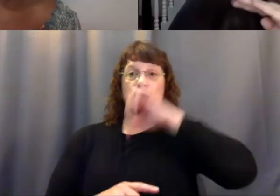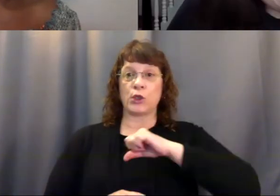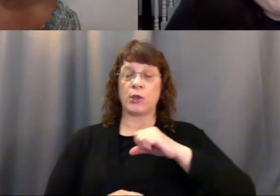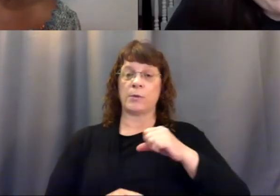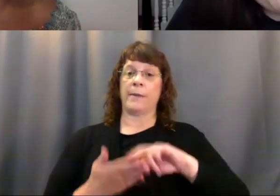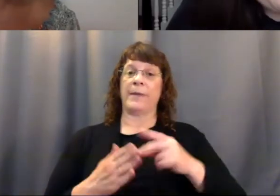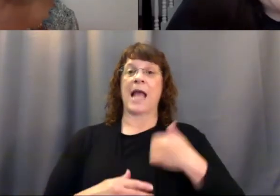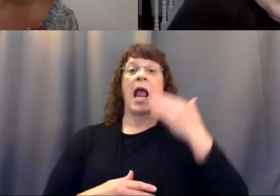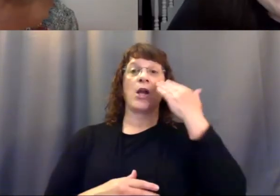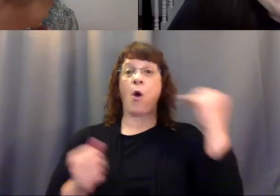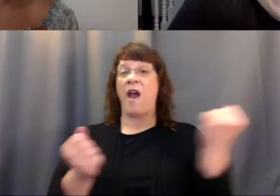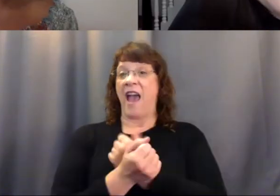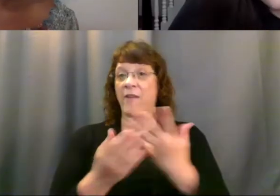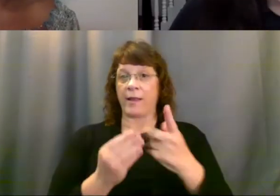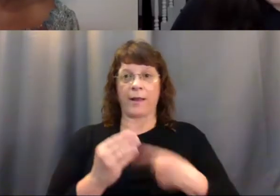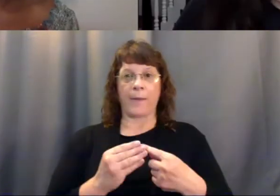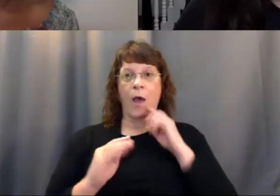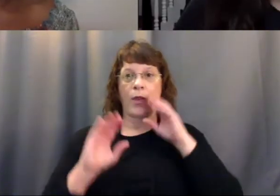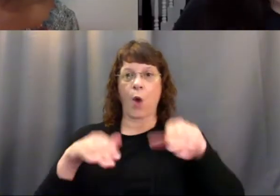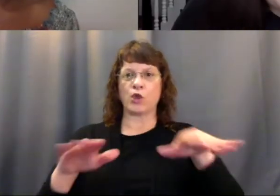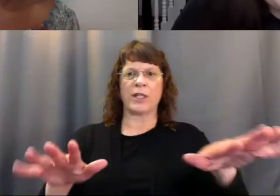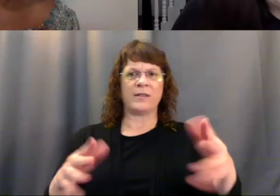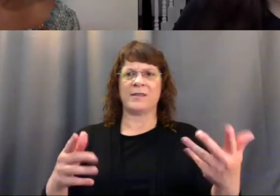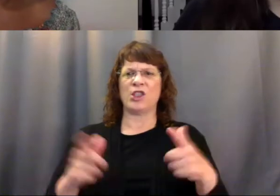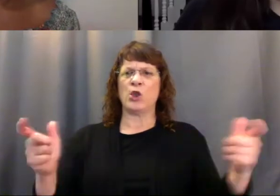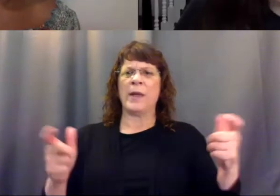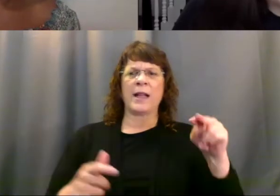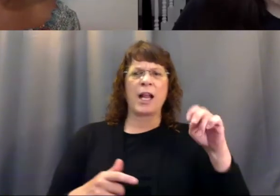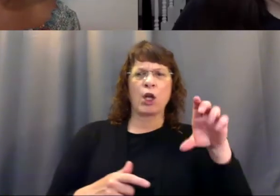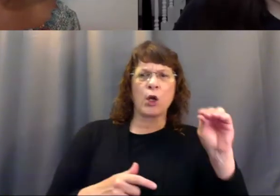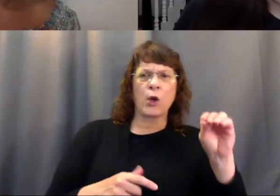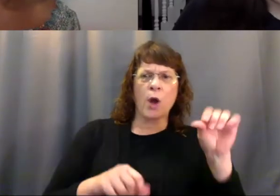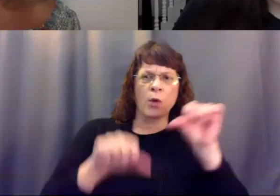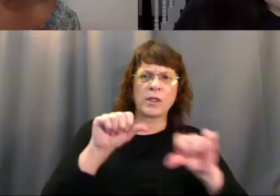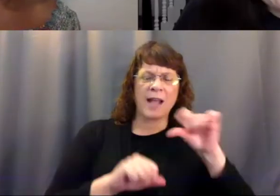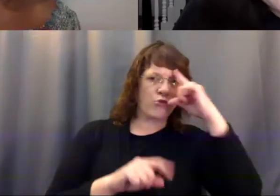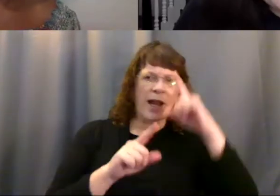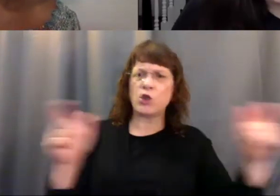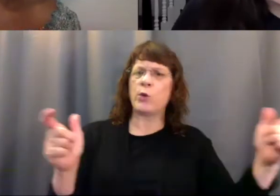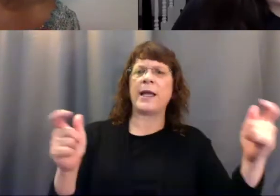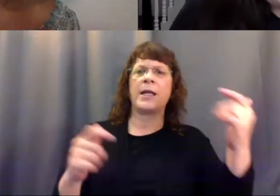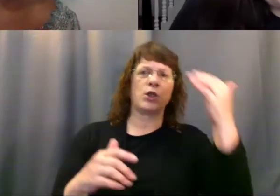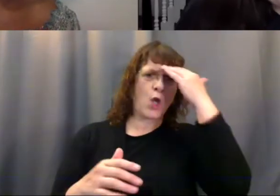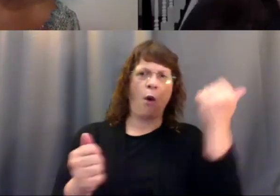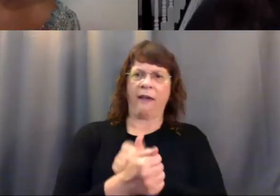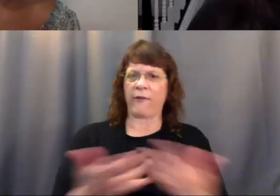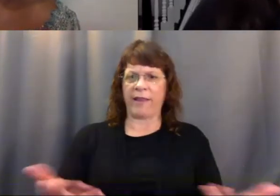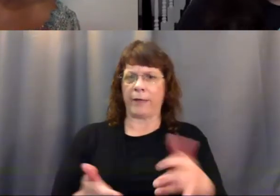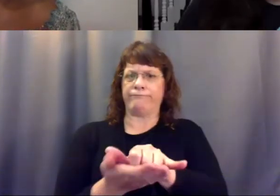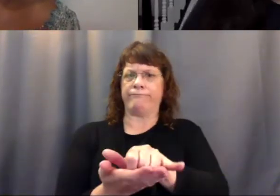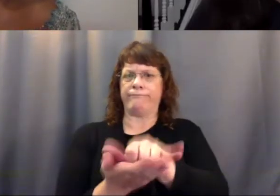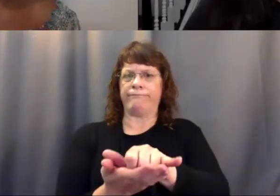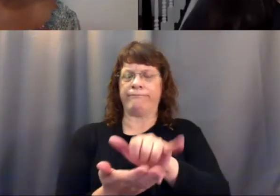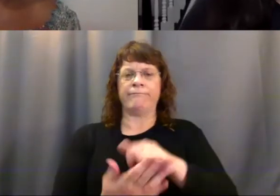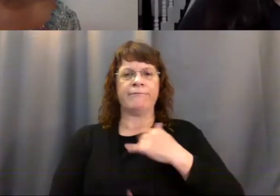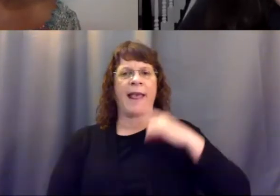know everything about the ocean, and it's just too big. Like neuroscience, the brain is too big to know everything, and so I think it's really,